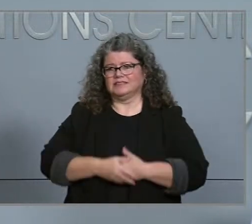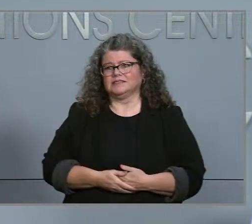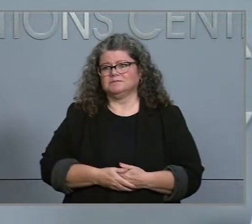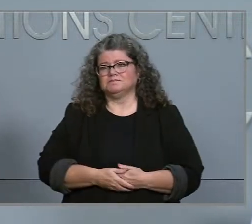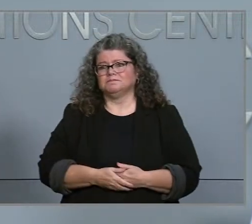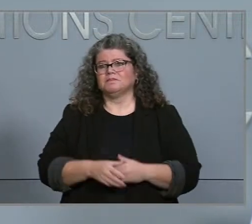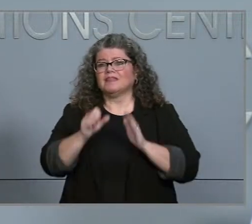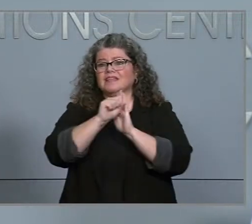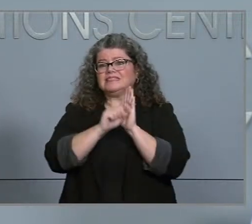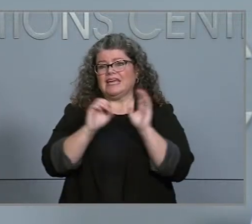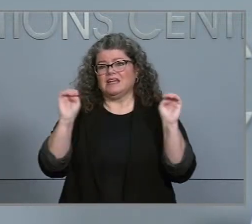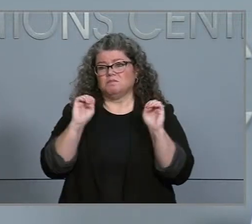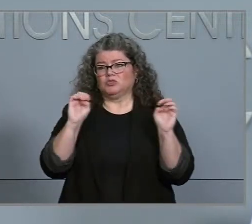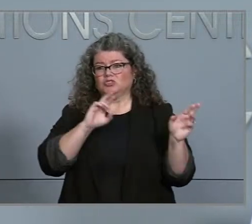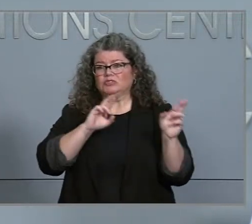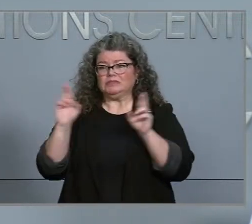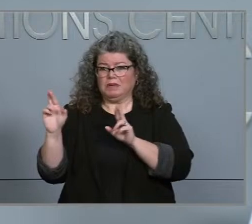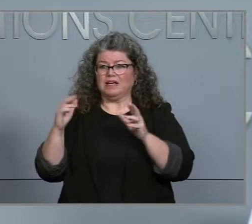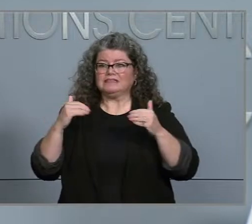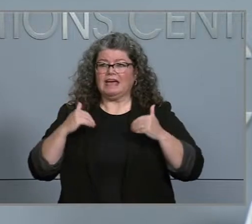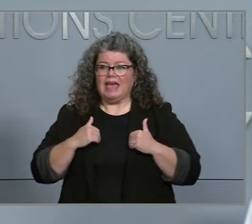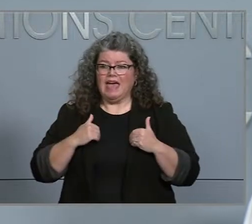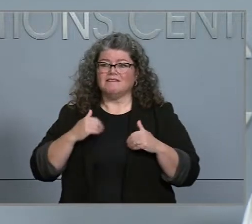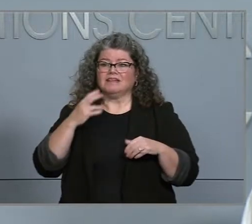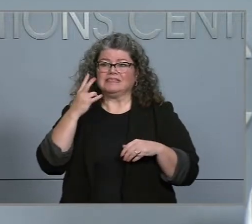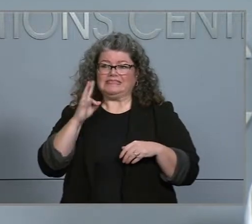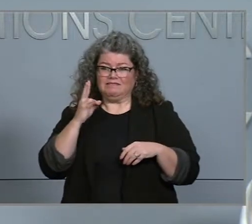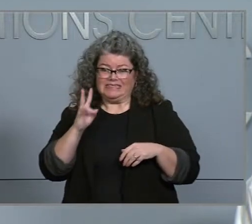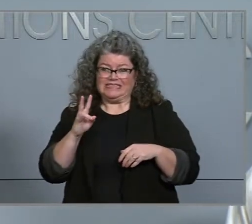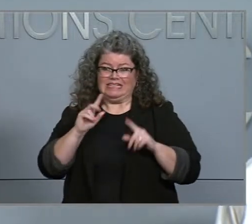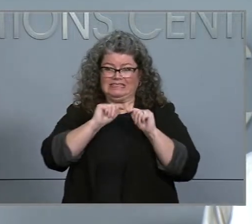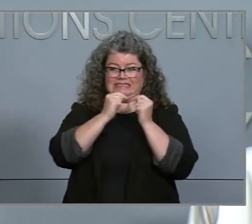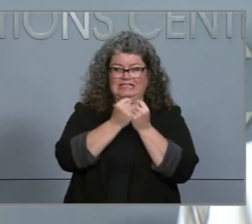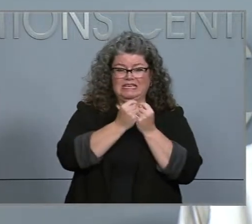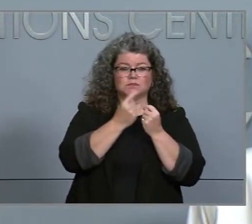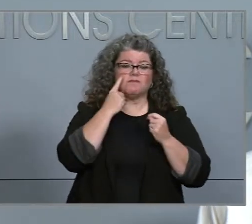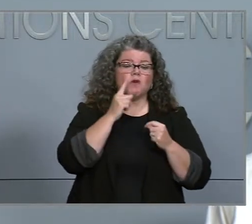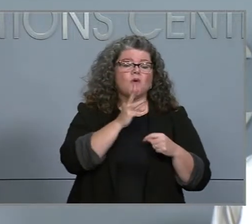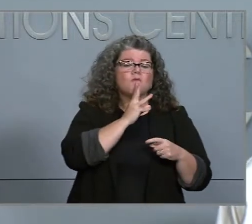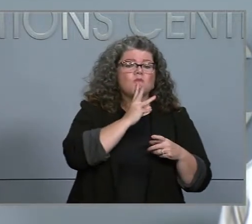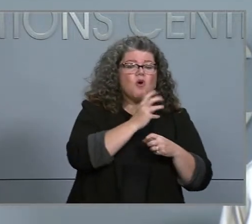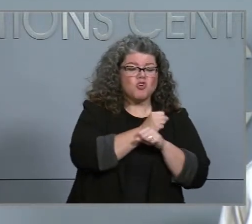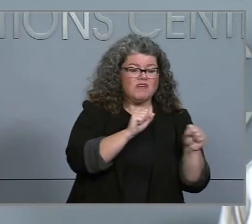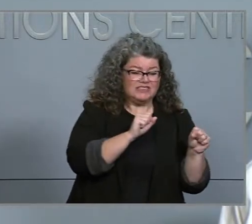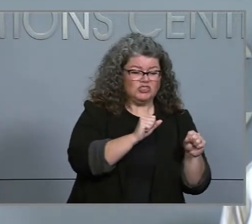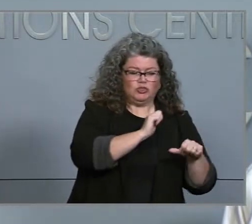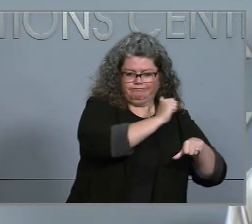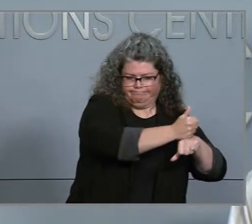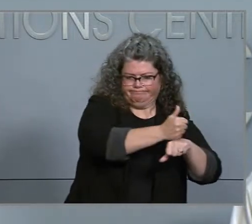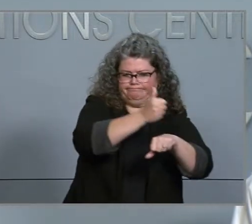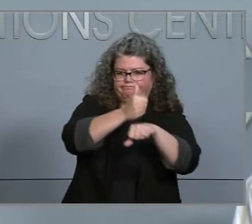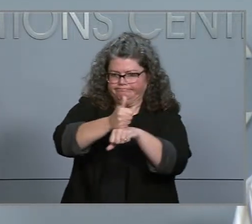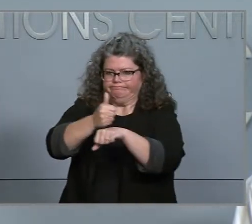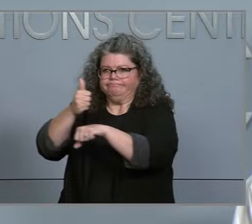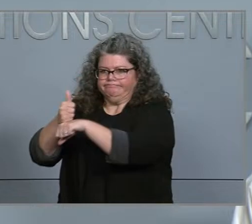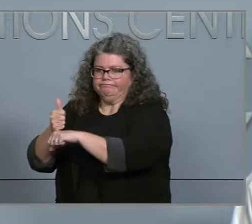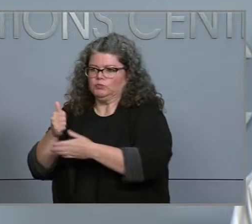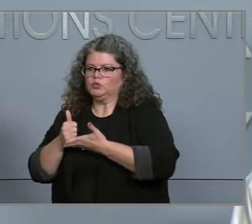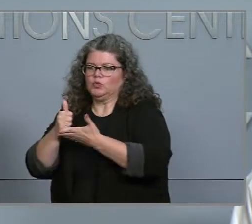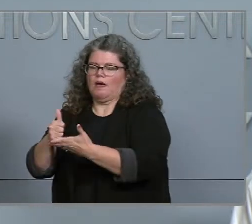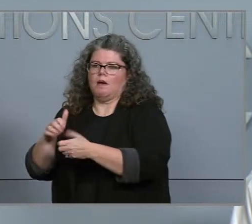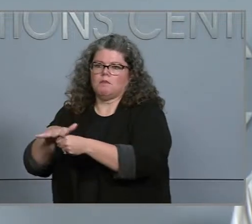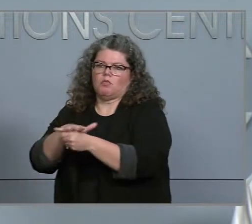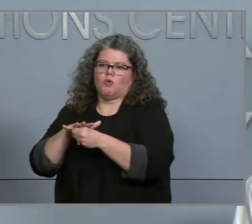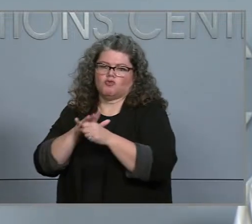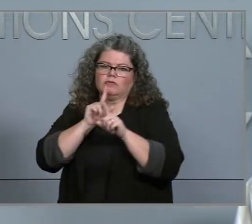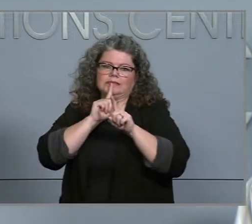has activated 17 swiftwater rescue teams to be staged across our central and eastern regions of our state to assist local response